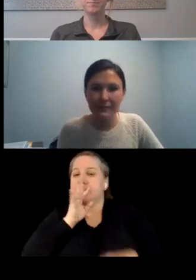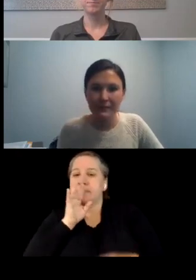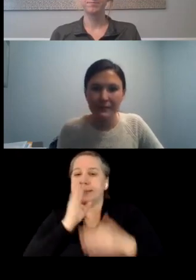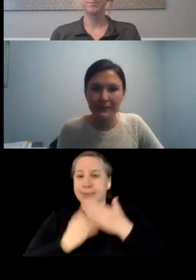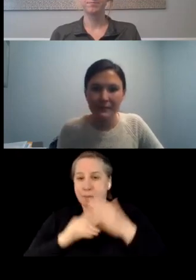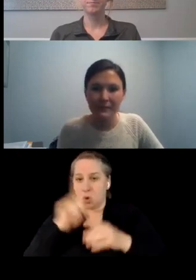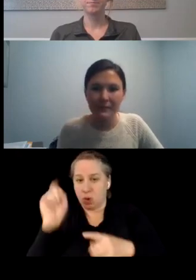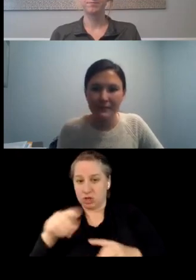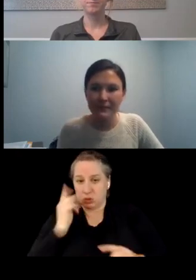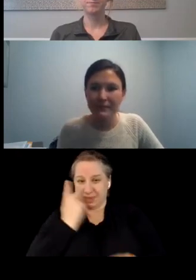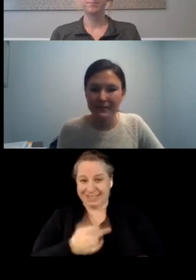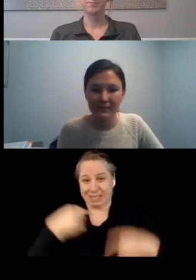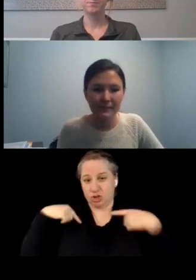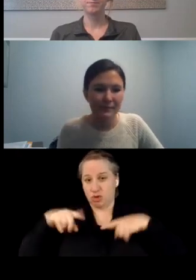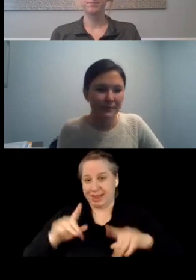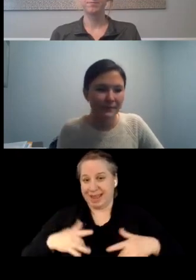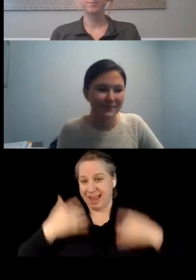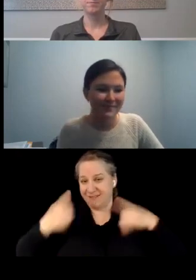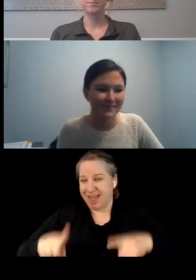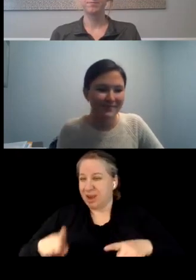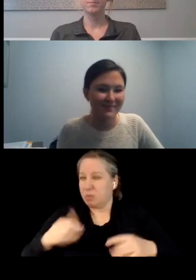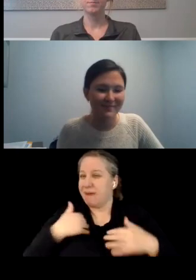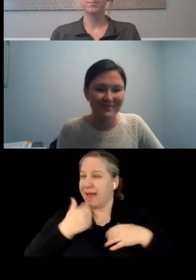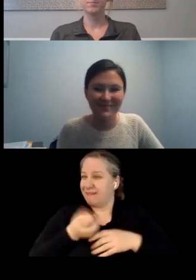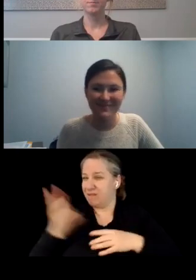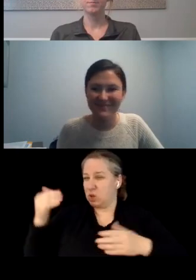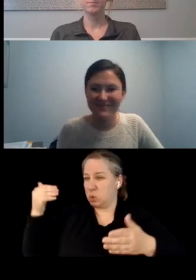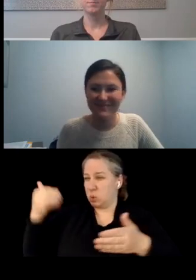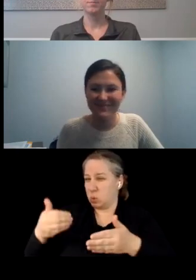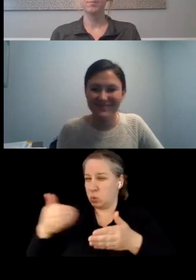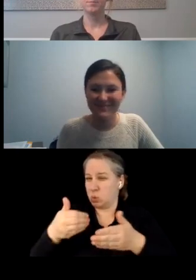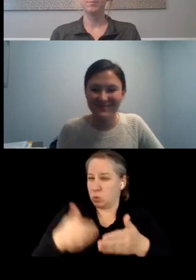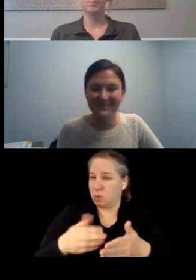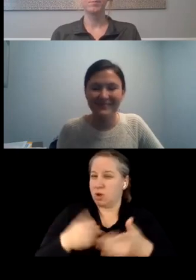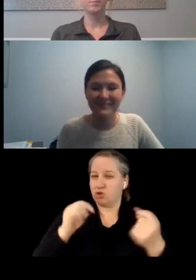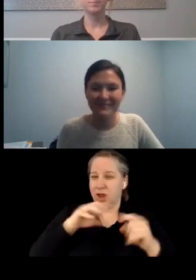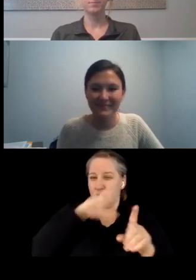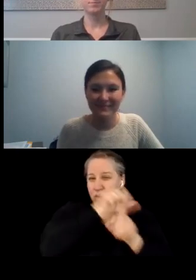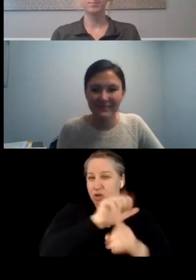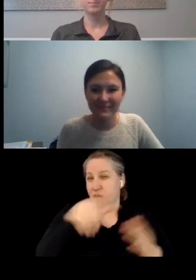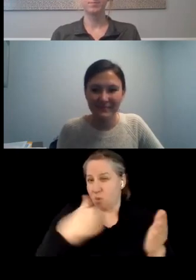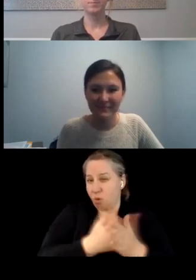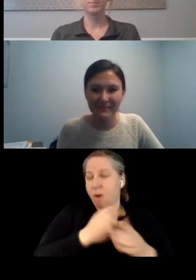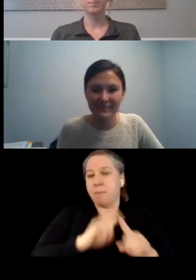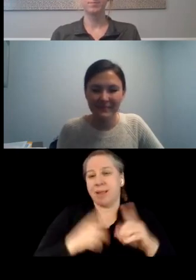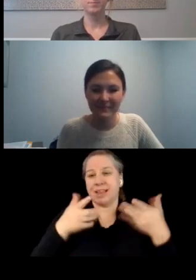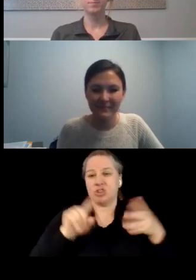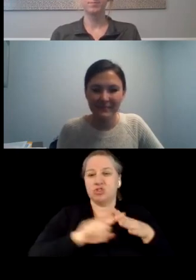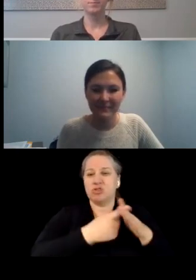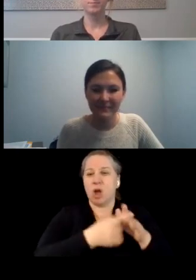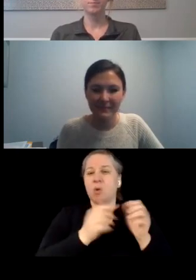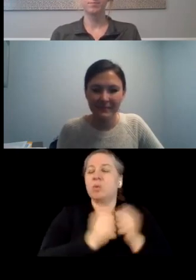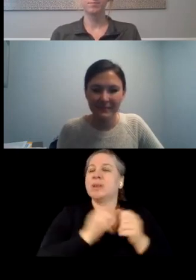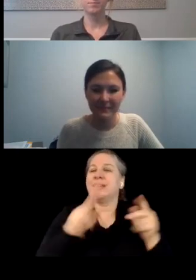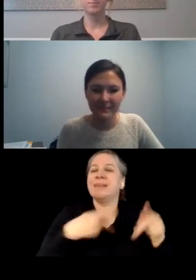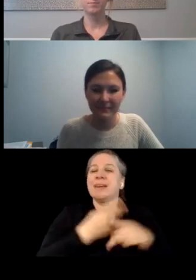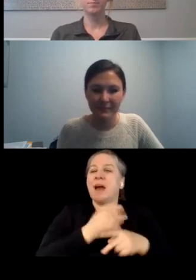the event. I've got quite a few towards the end here, so I'm going to try to catch them all. But let's start out with kind of